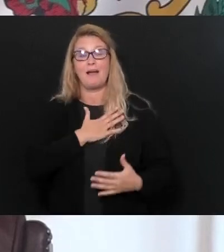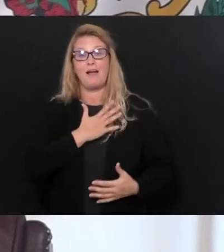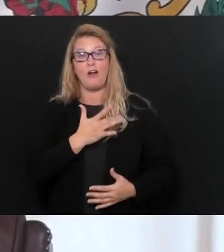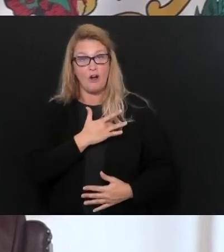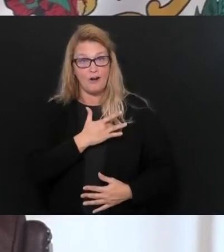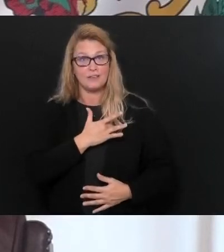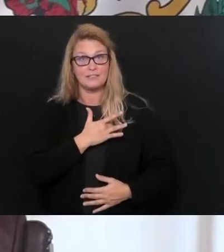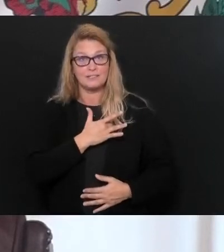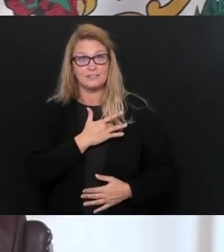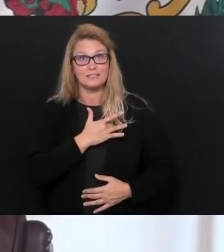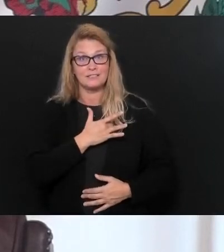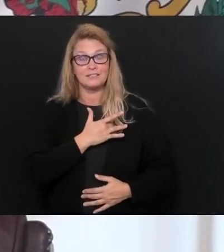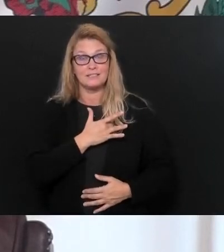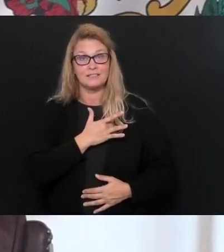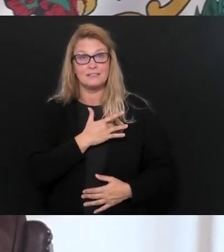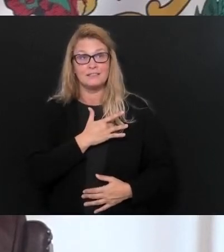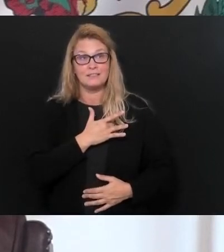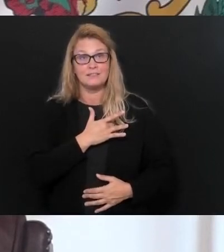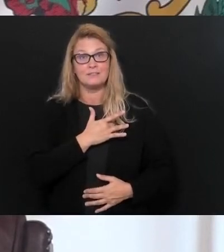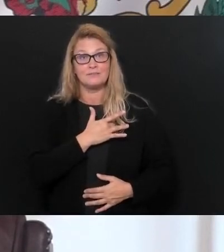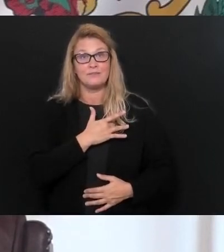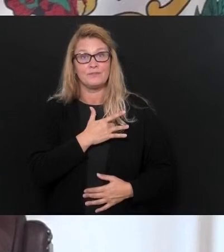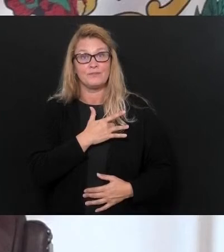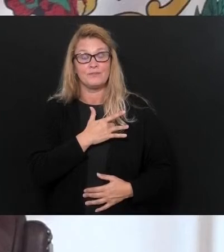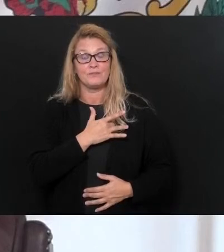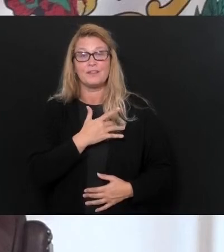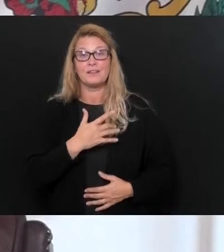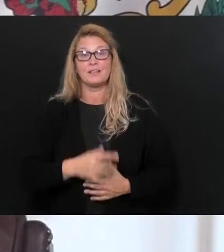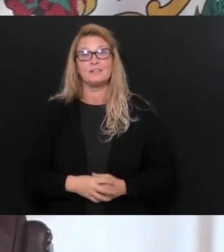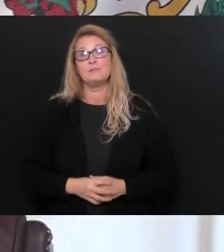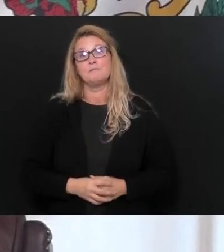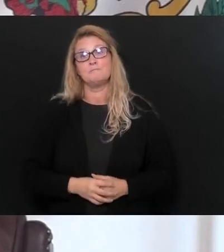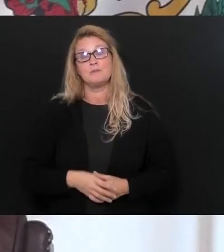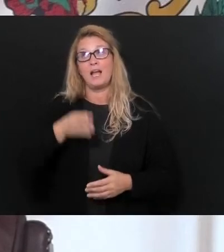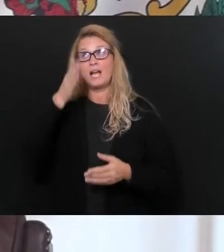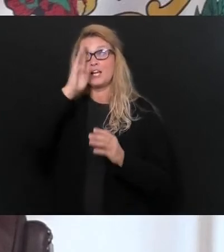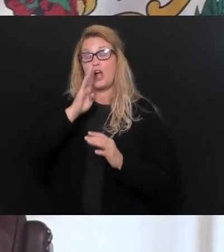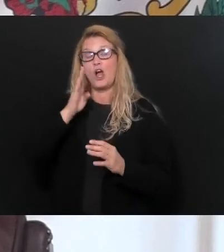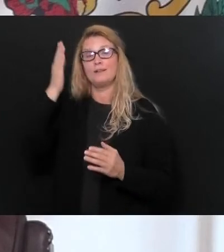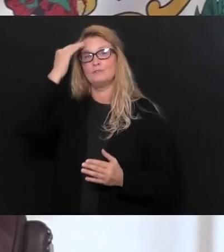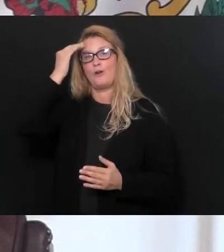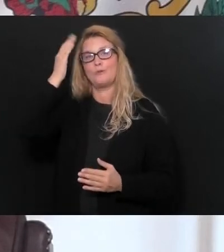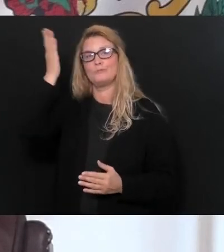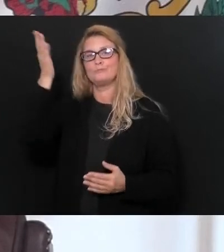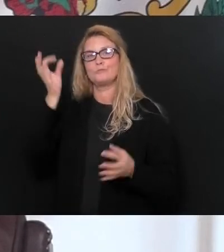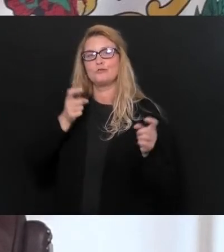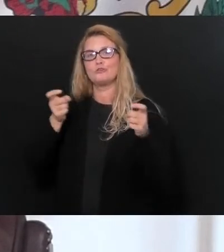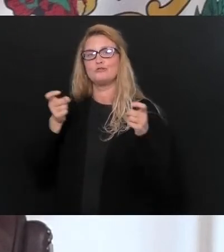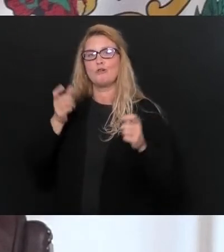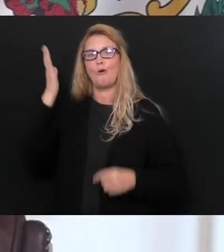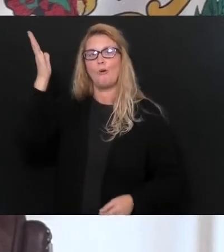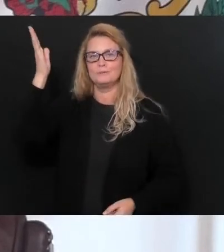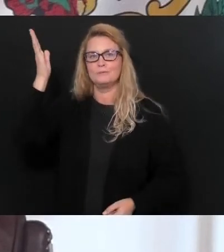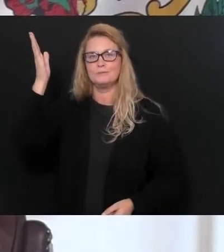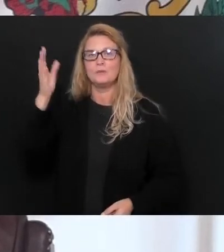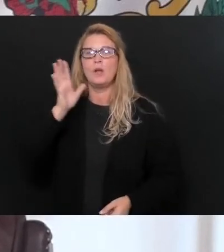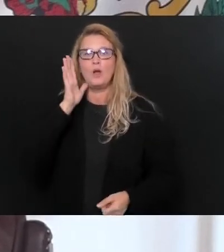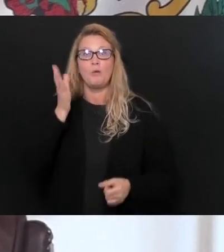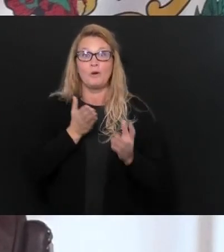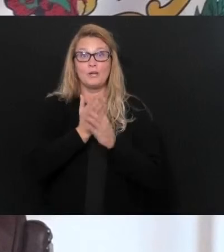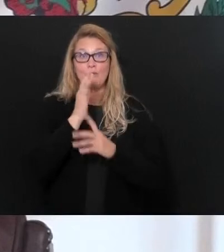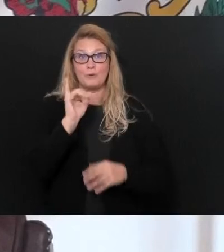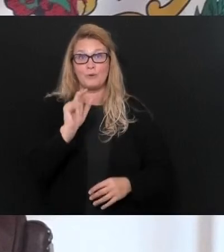know in my heart, with all in me, that God's in control, and absolutely we're going to get through